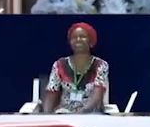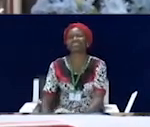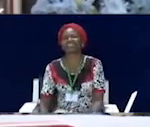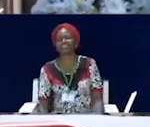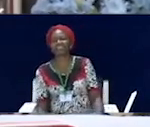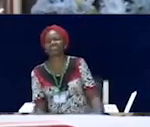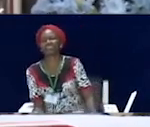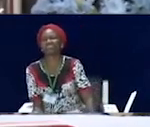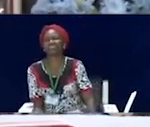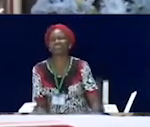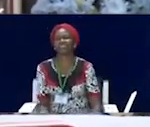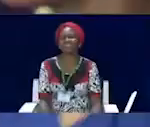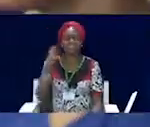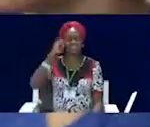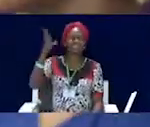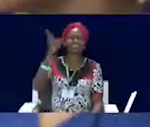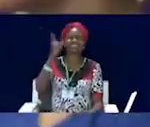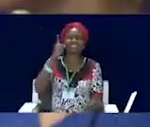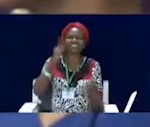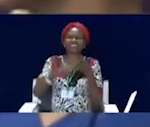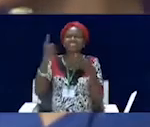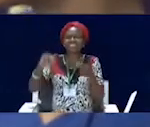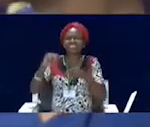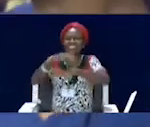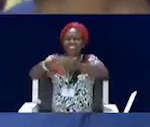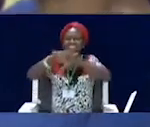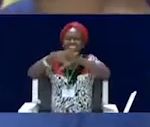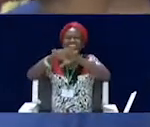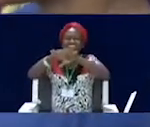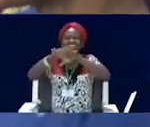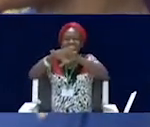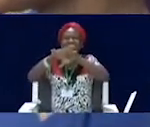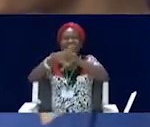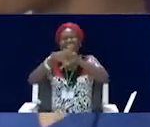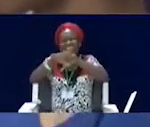and I was listening to the phonetics.